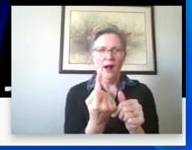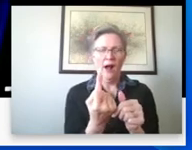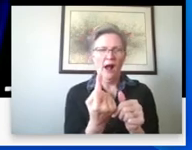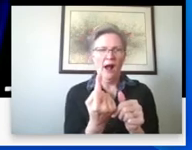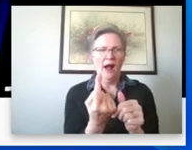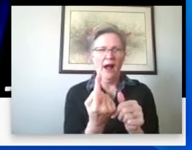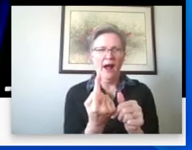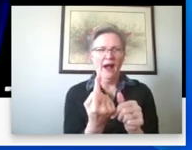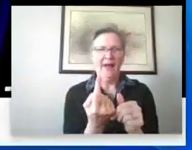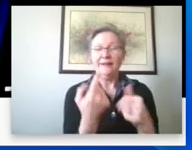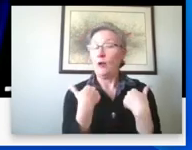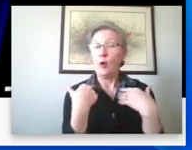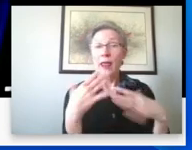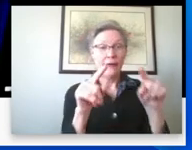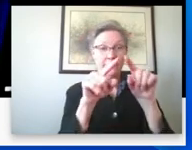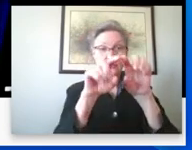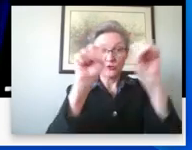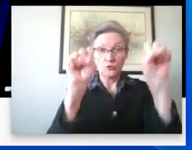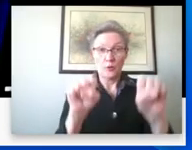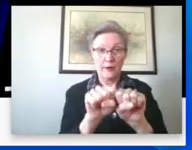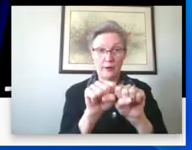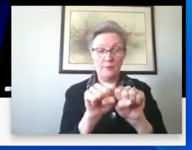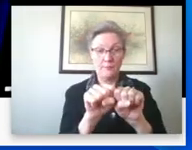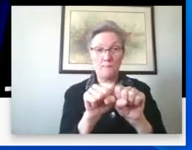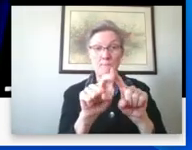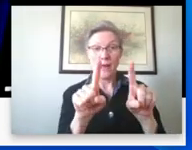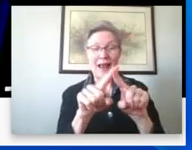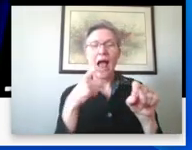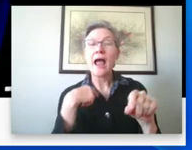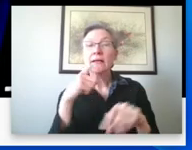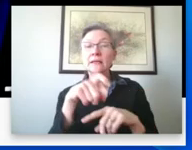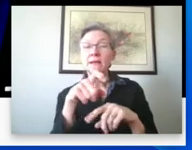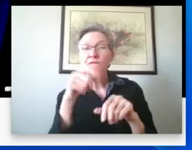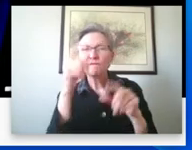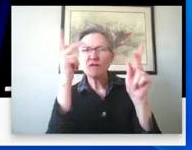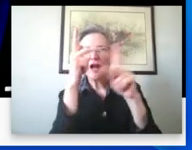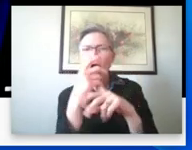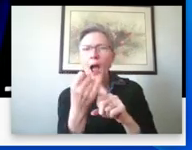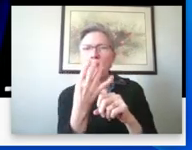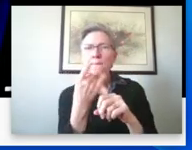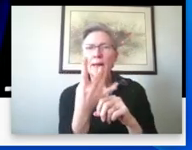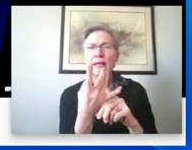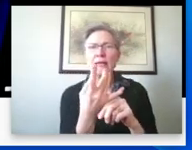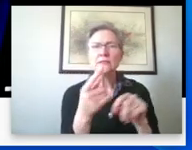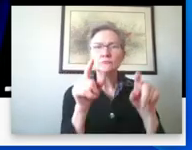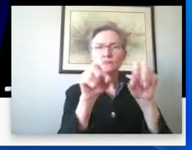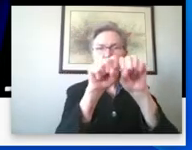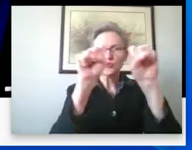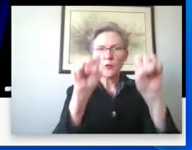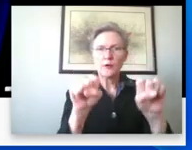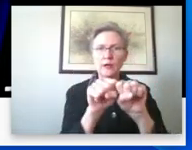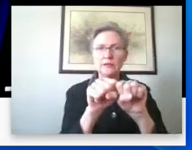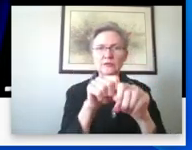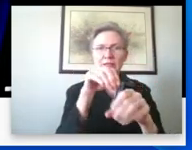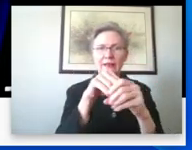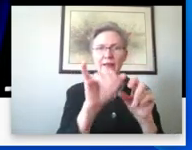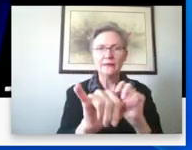in. I, as a mathematician, have to figure out how many square tiles go there. So I'm going to do